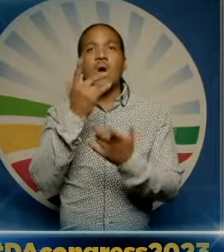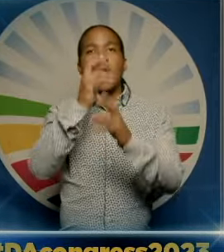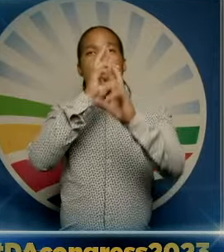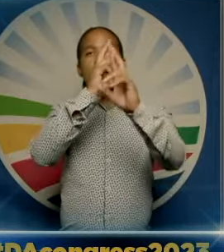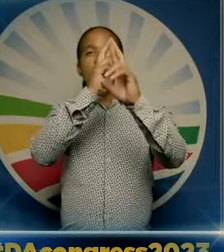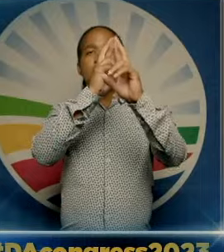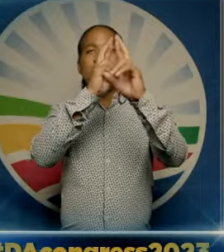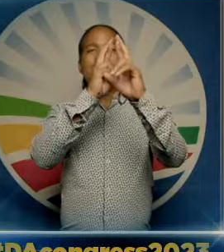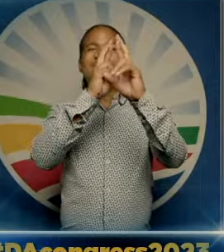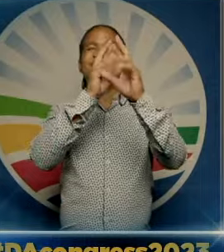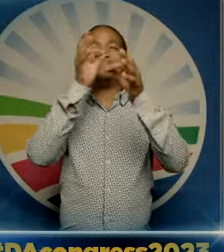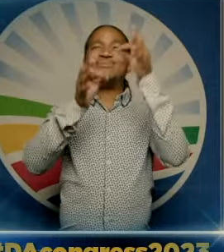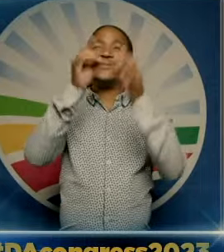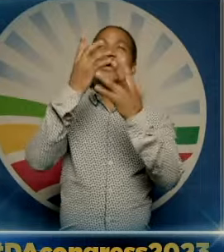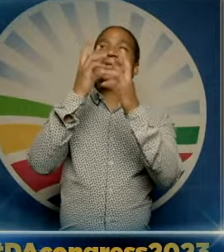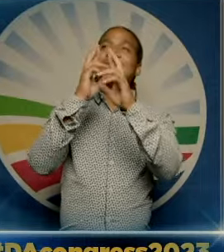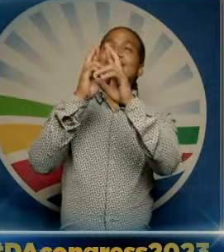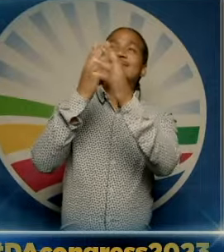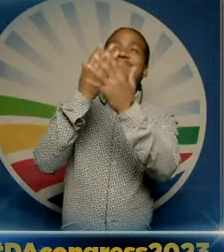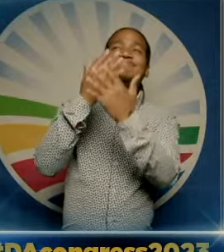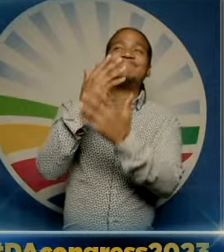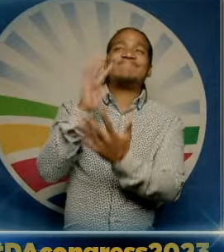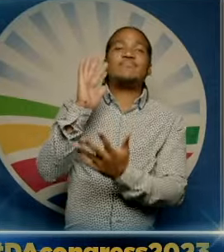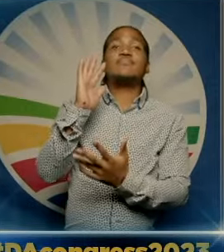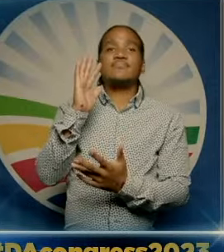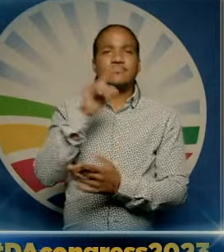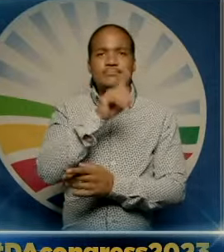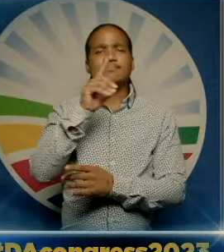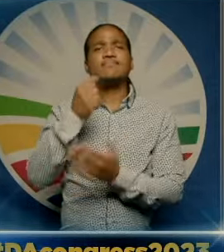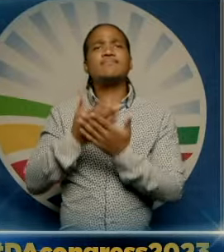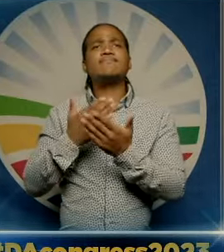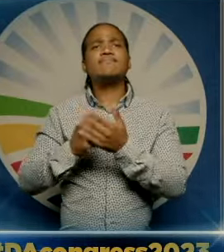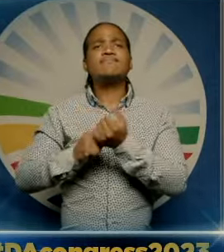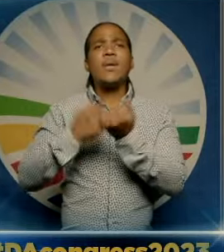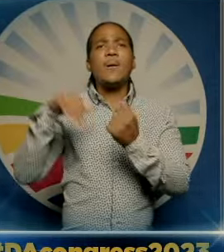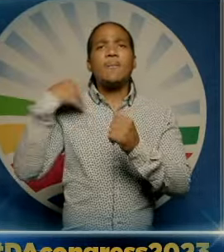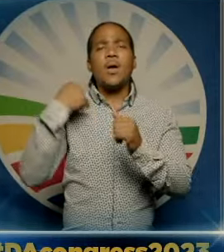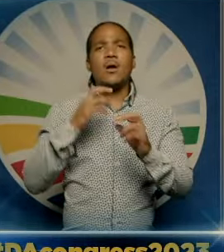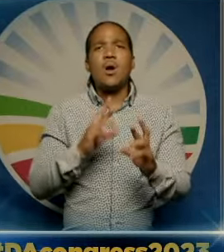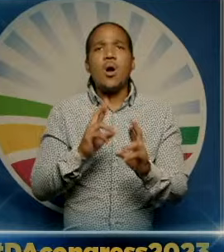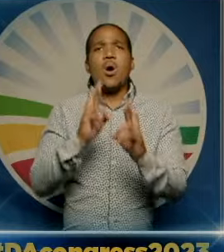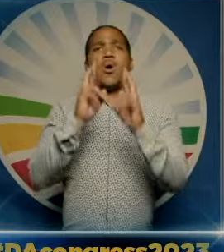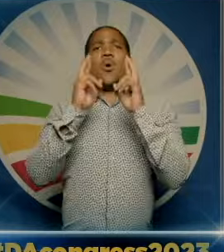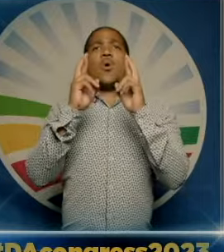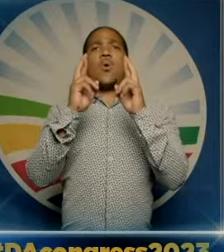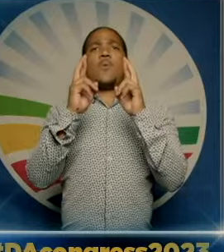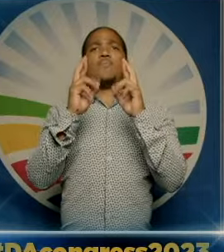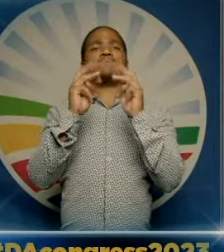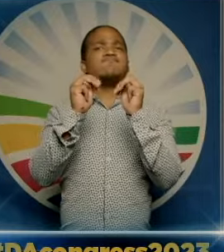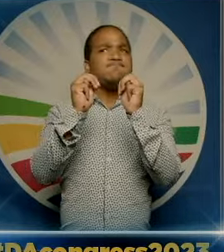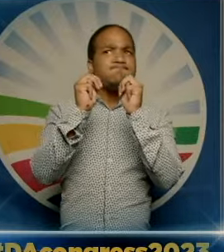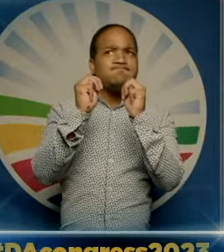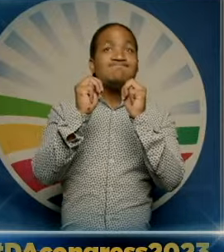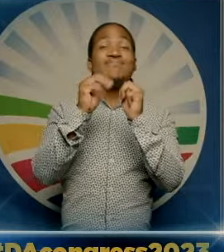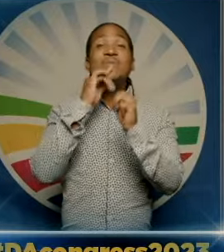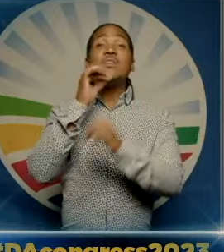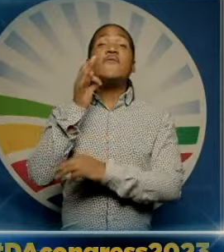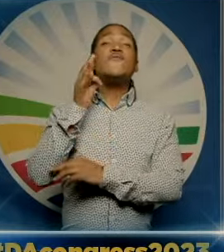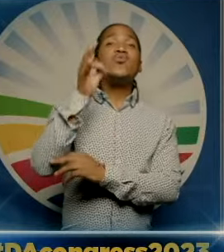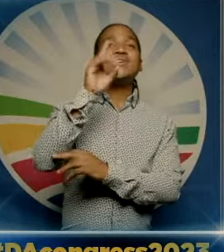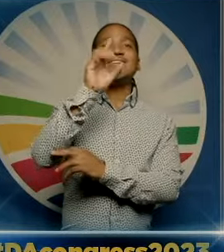the political system and in our democracy. The future of South Africa, Democrats, is intricately linked to